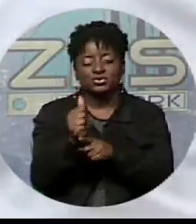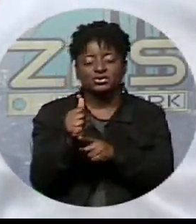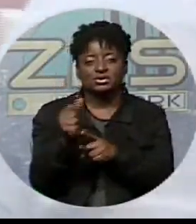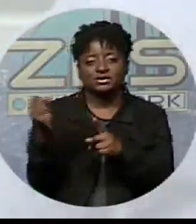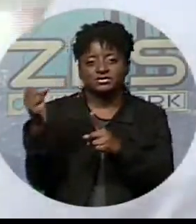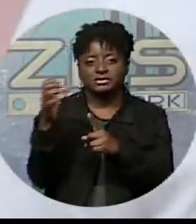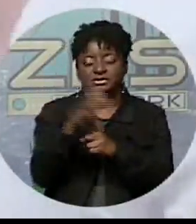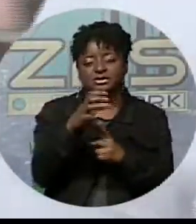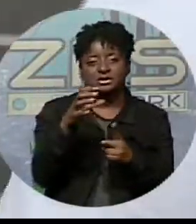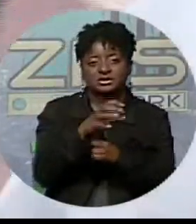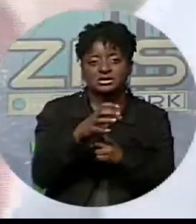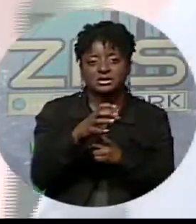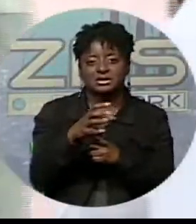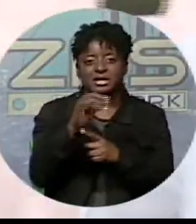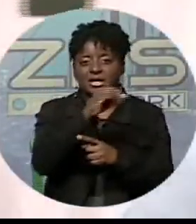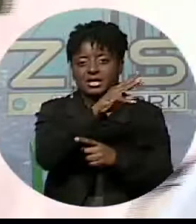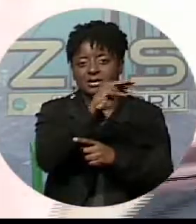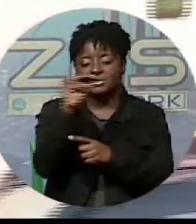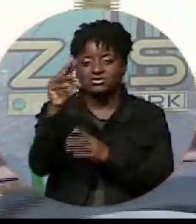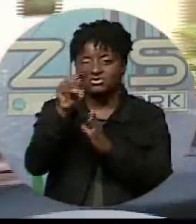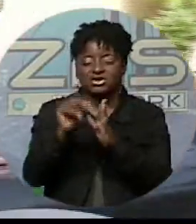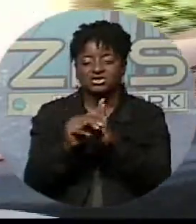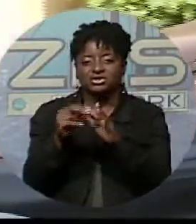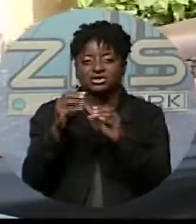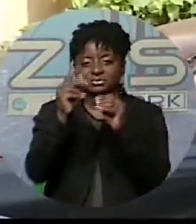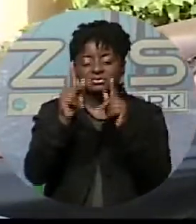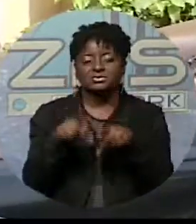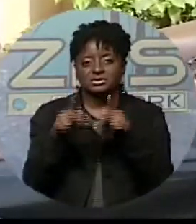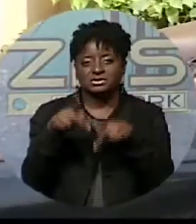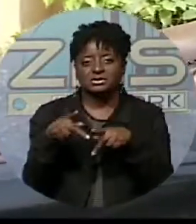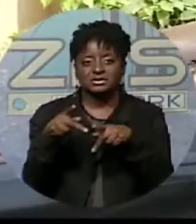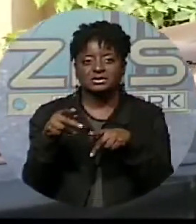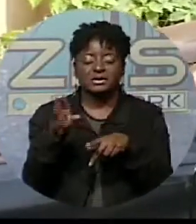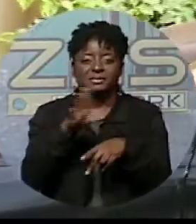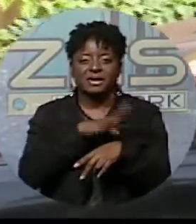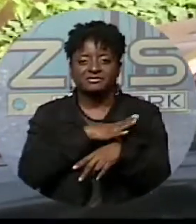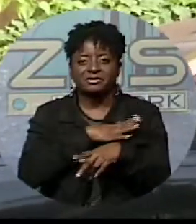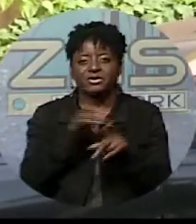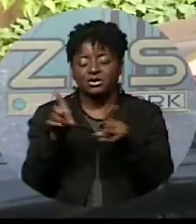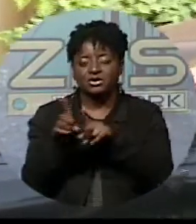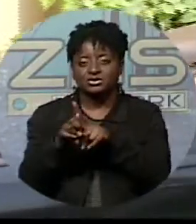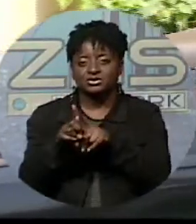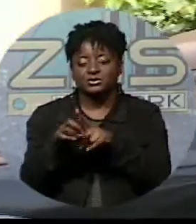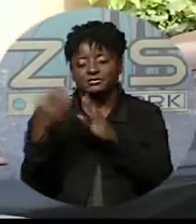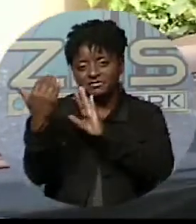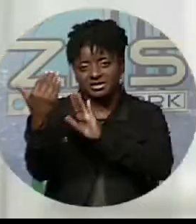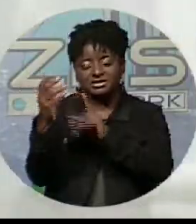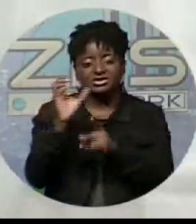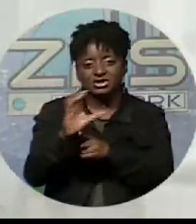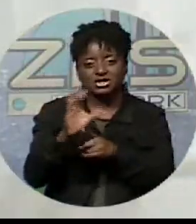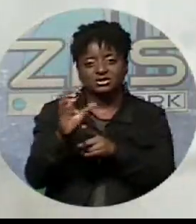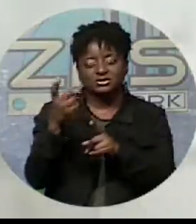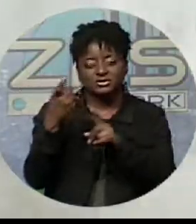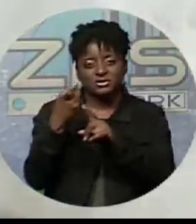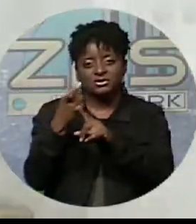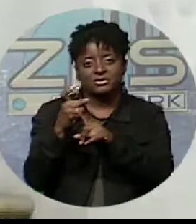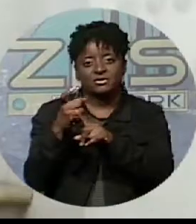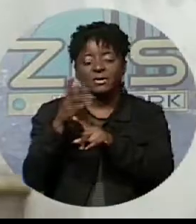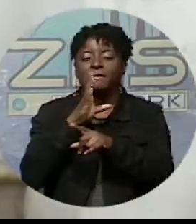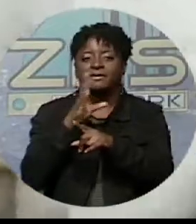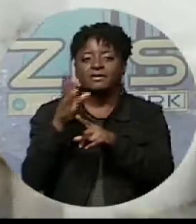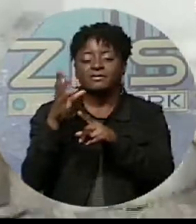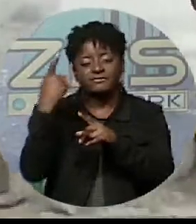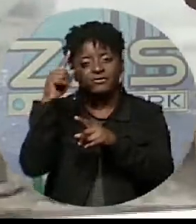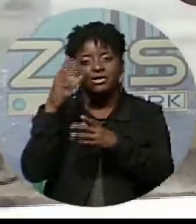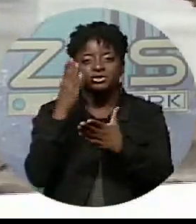immigration officer Avia Beckford. She is also facing an obstruction charge for allegedly preventing the immigration officer from carrying out her duties